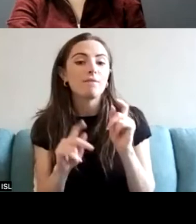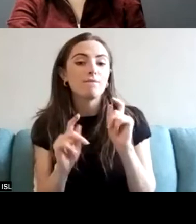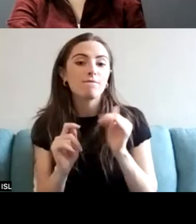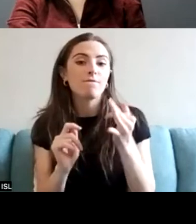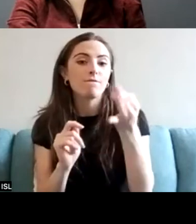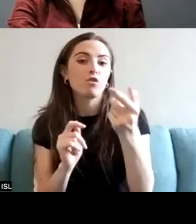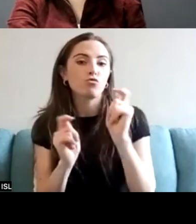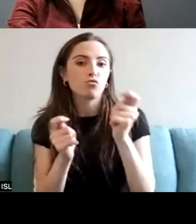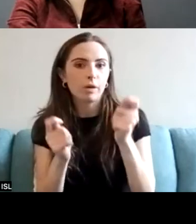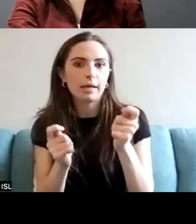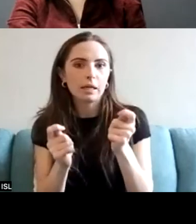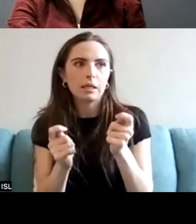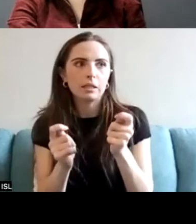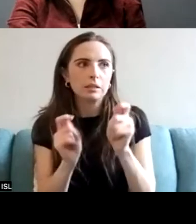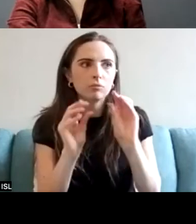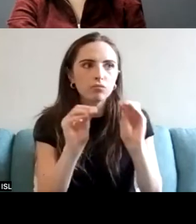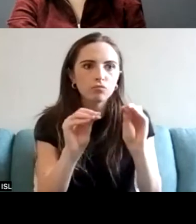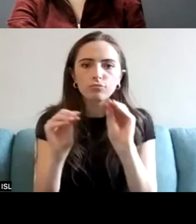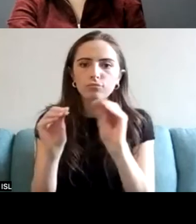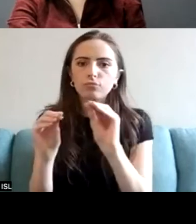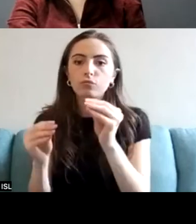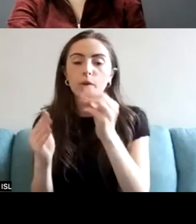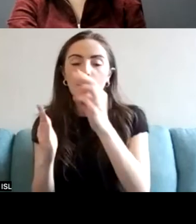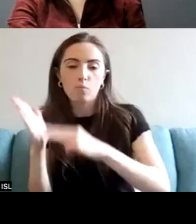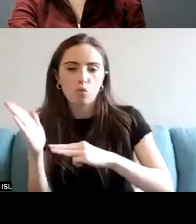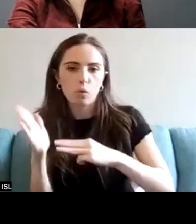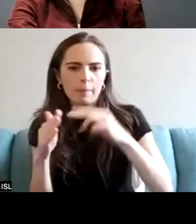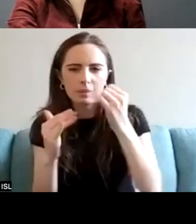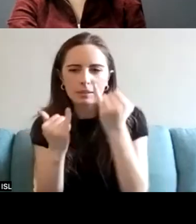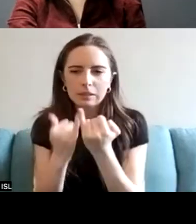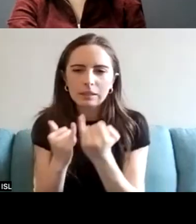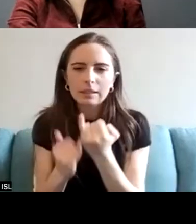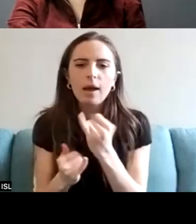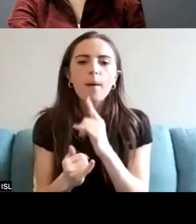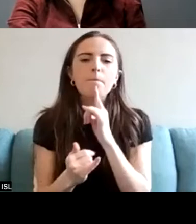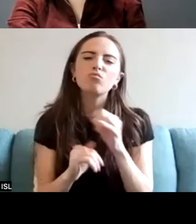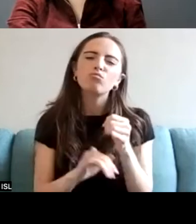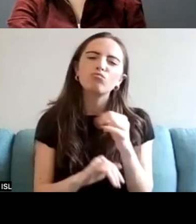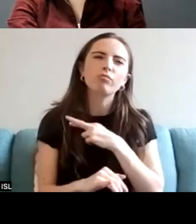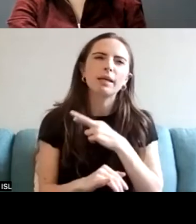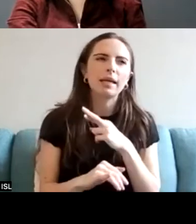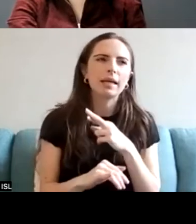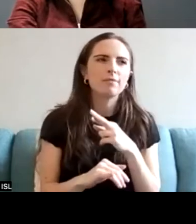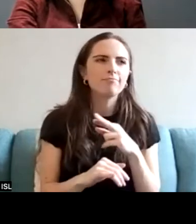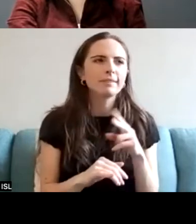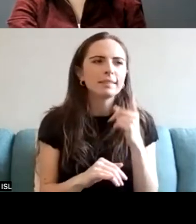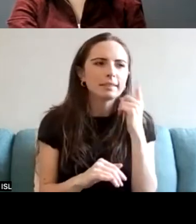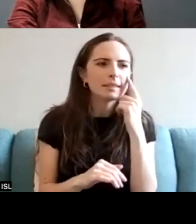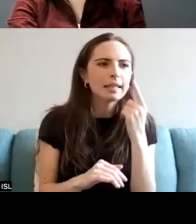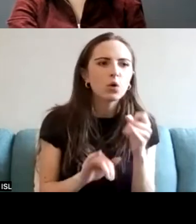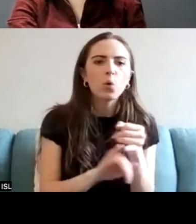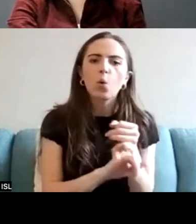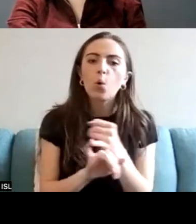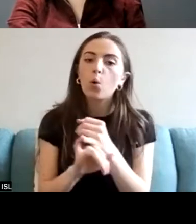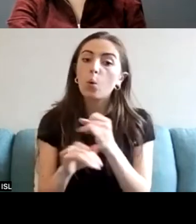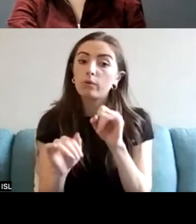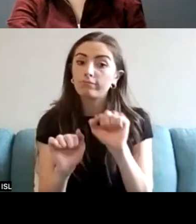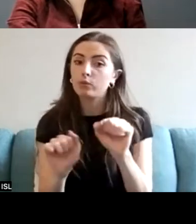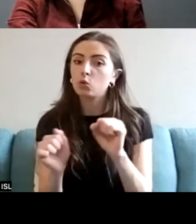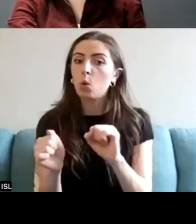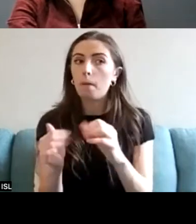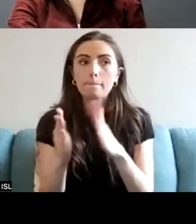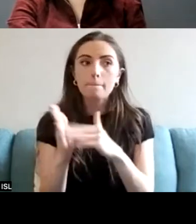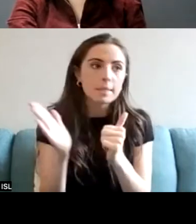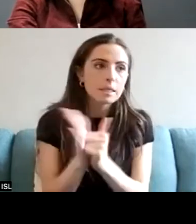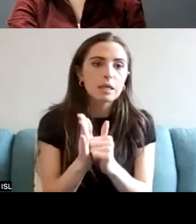things. But I think it would be good to, it's just looking at who within your organization is outputting the content, and to make sure that they are part of